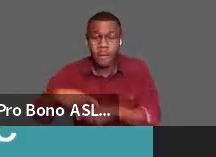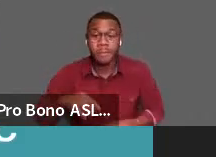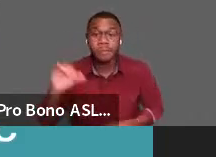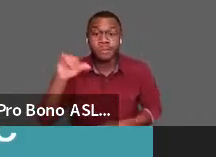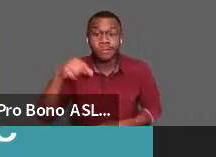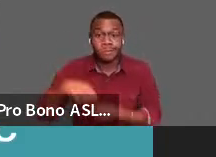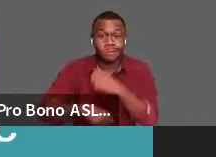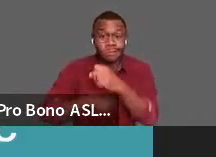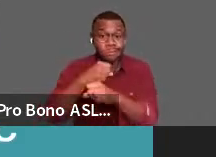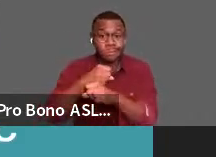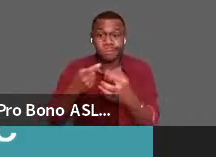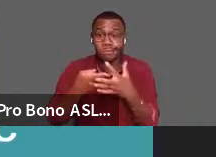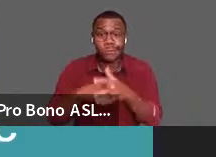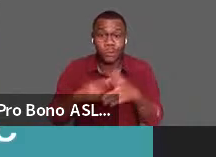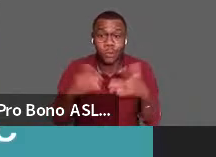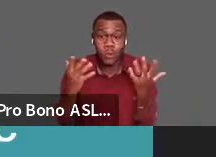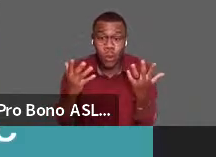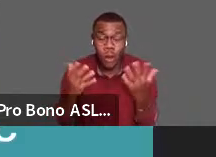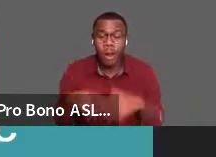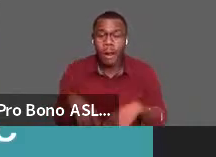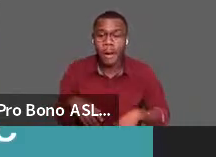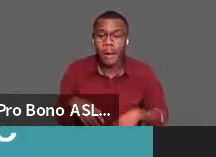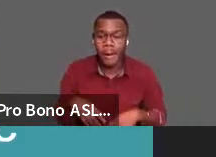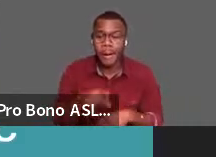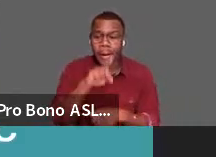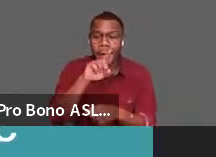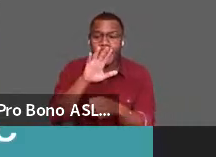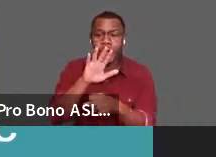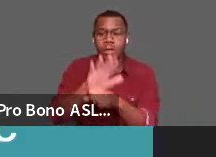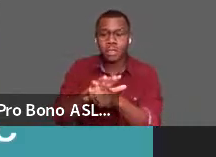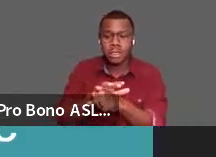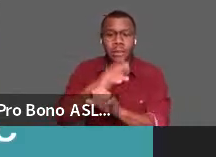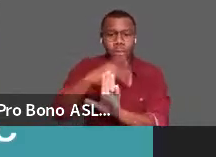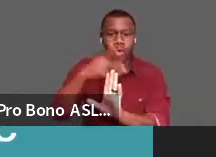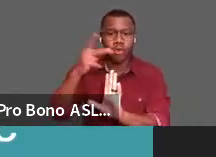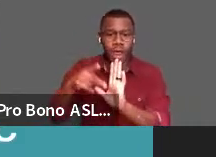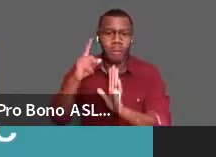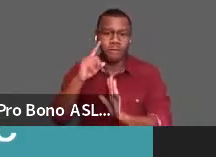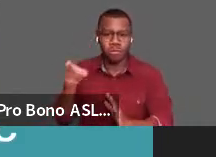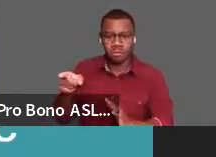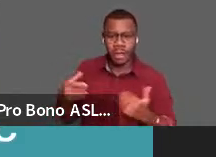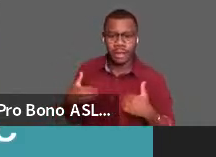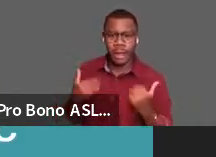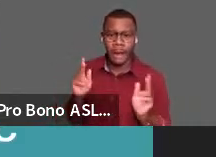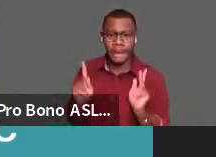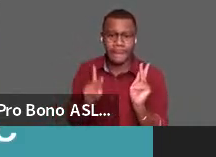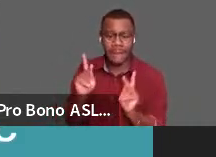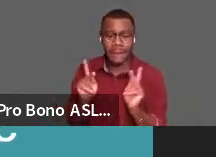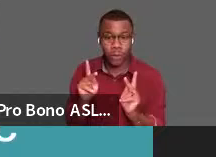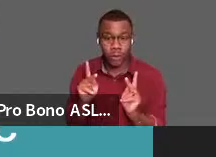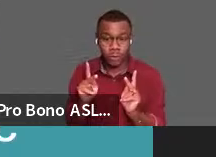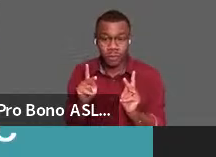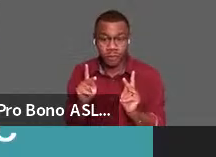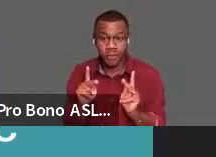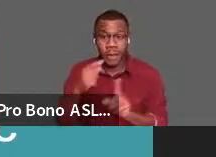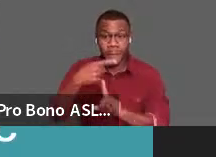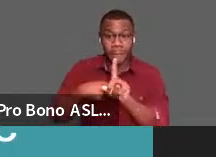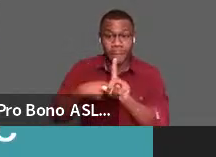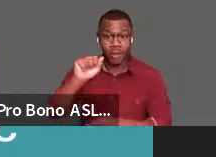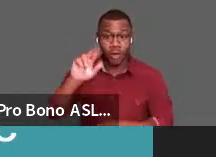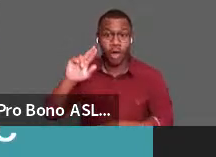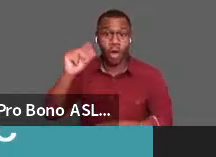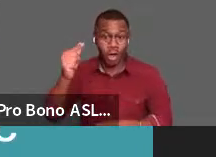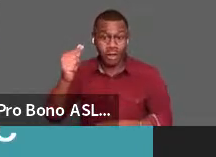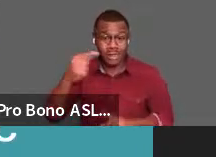the guaranteed income program for our transition age youth. That's 300 youth who in August started receiving